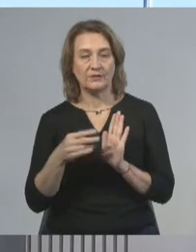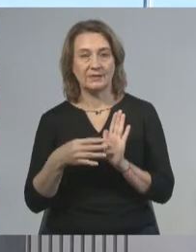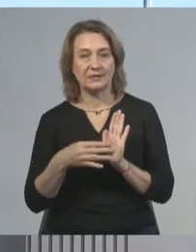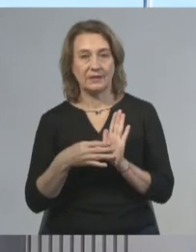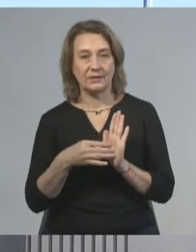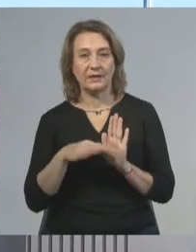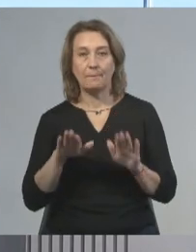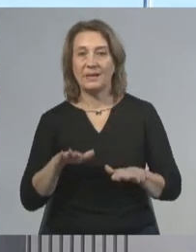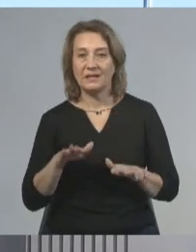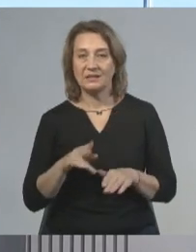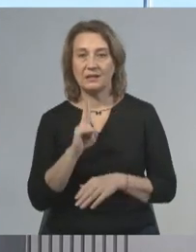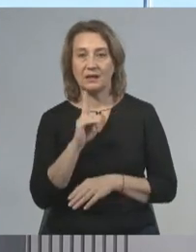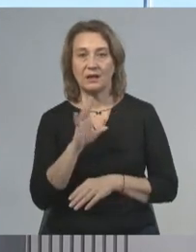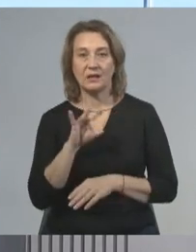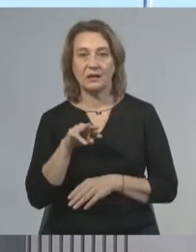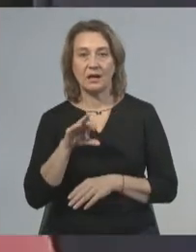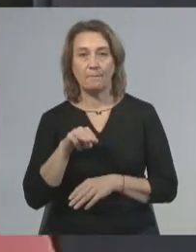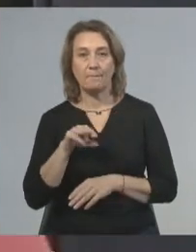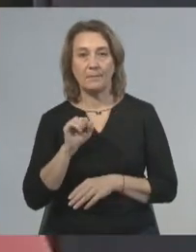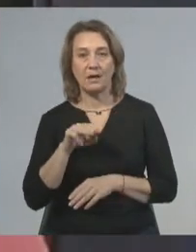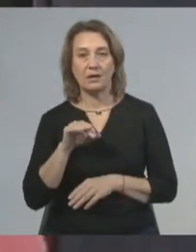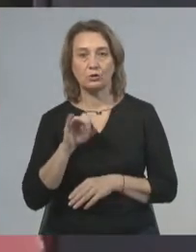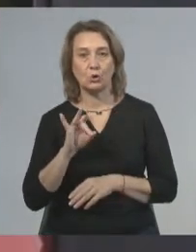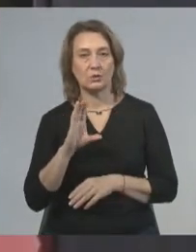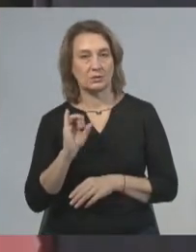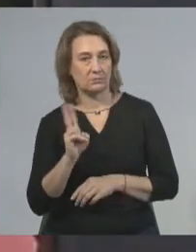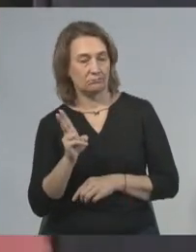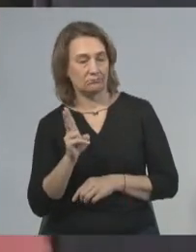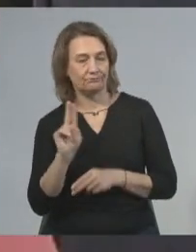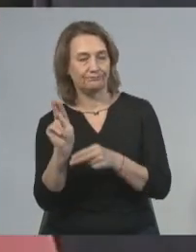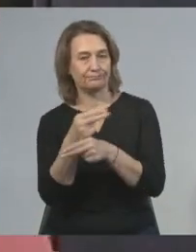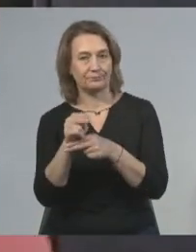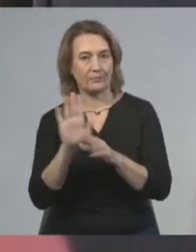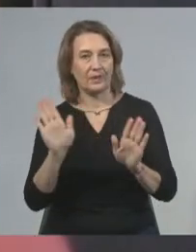site zero six to nine commune from kramatorsk